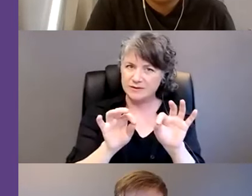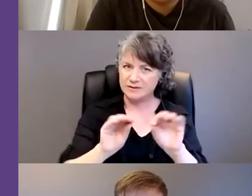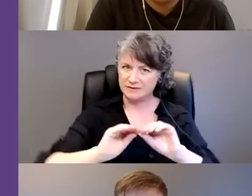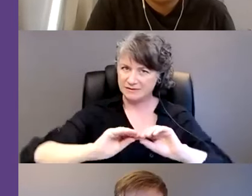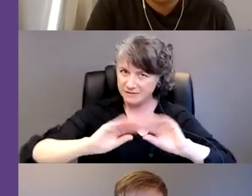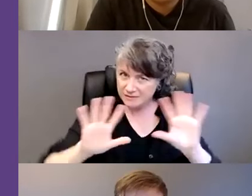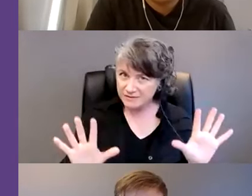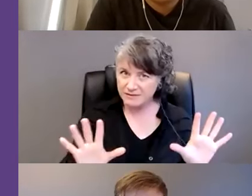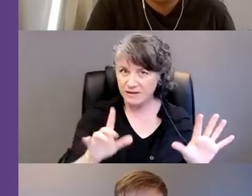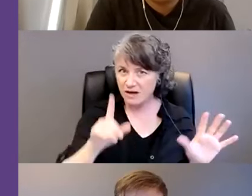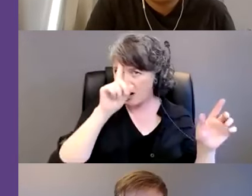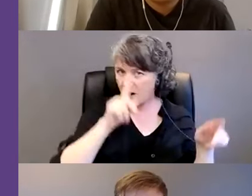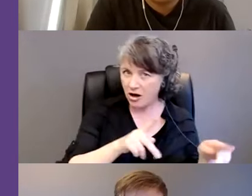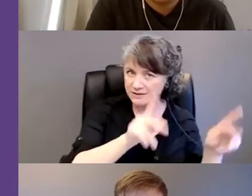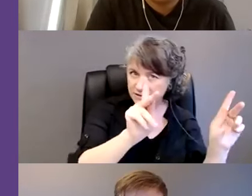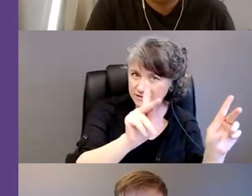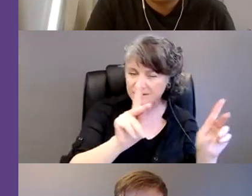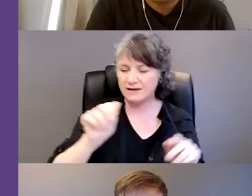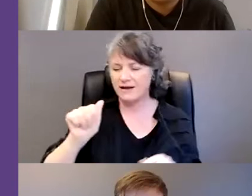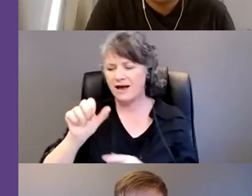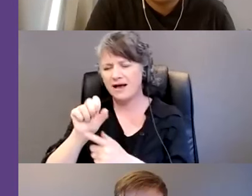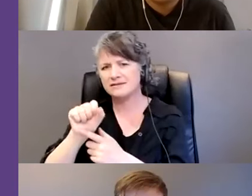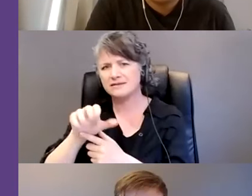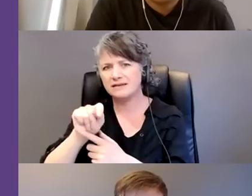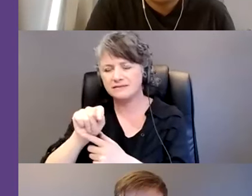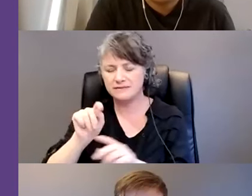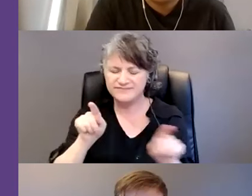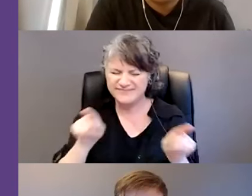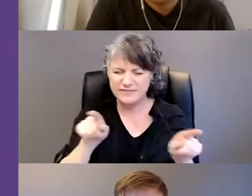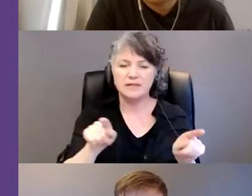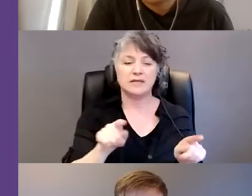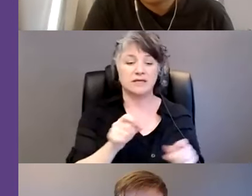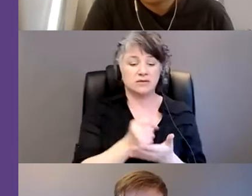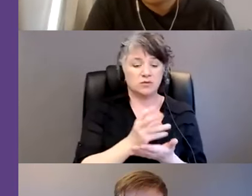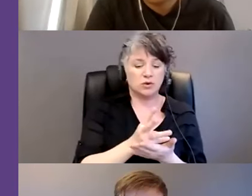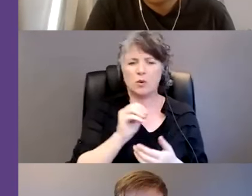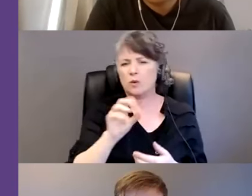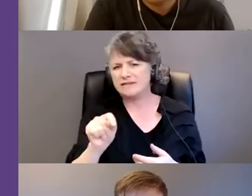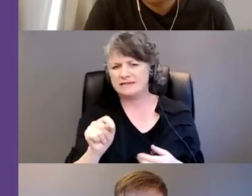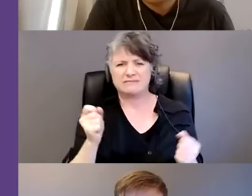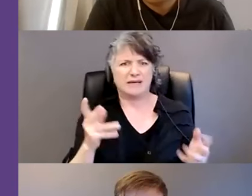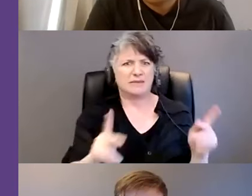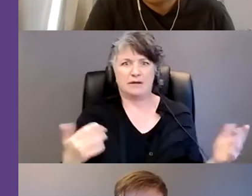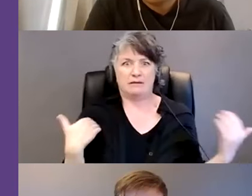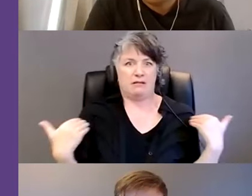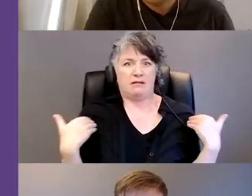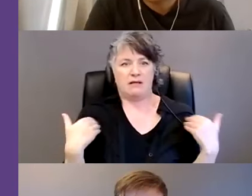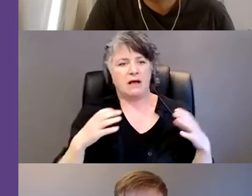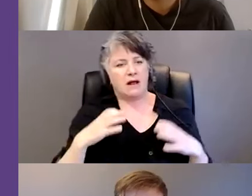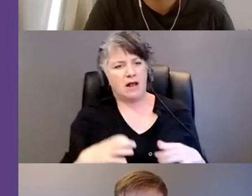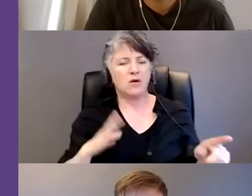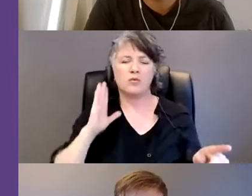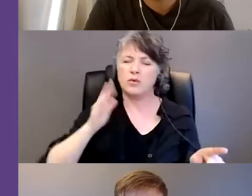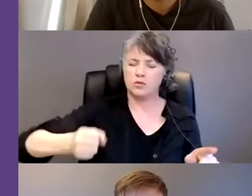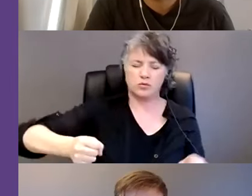and assent. Okay, so social workers, OTs, people call me all the time saying the client is going to refuse